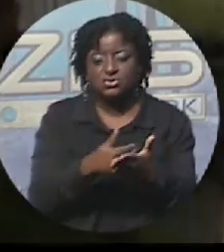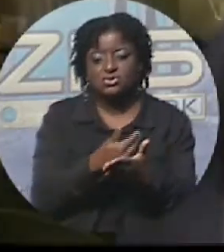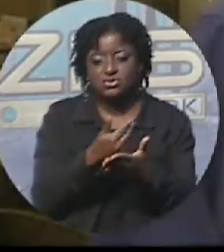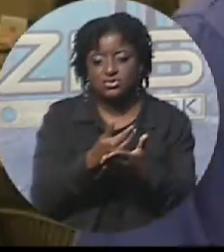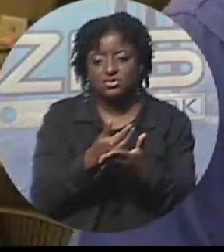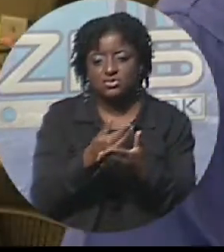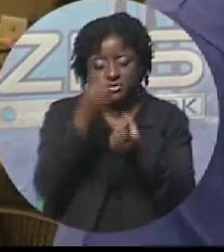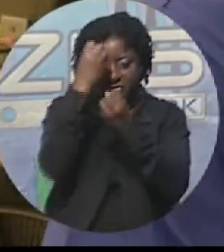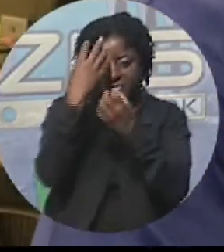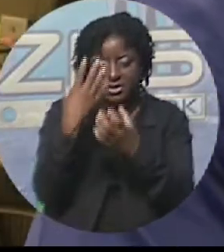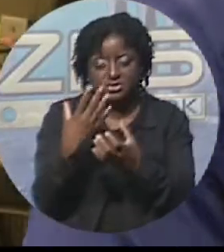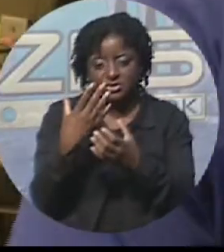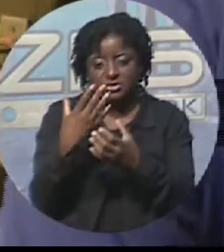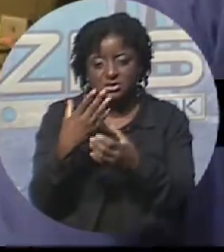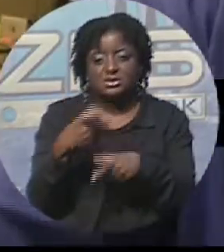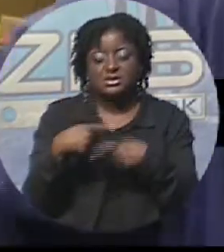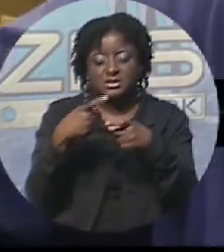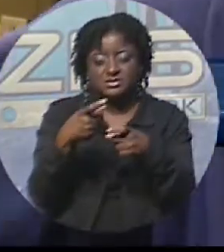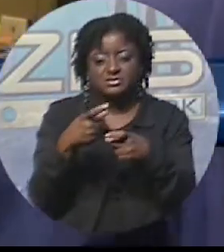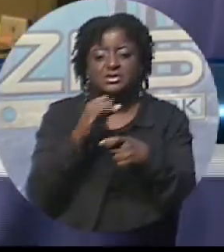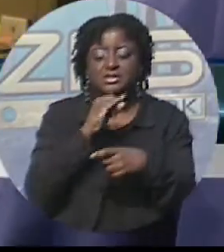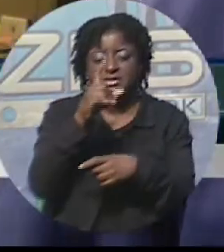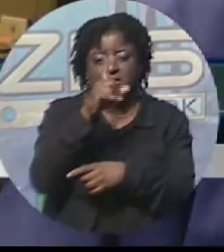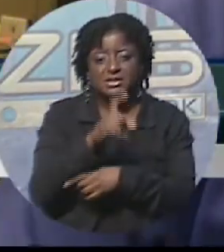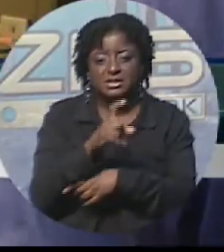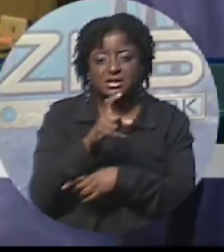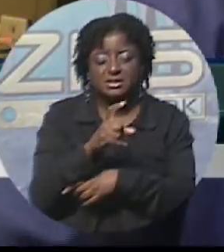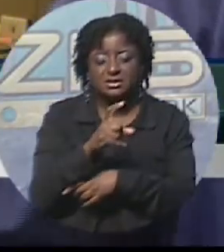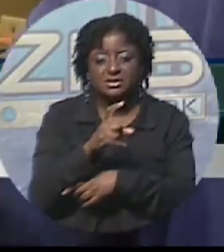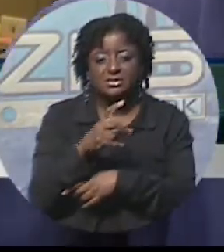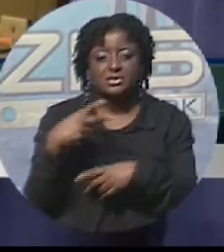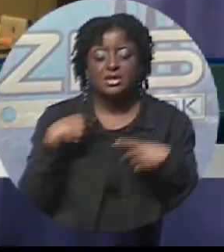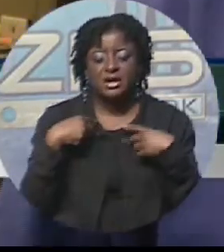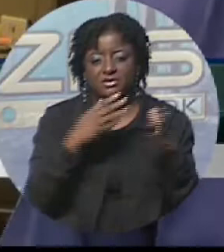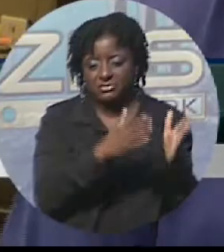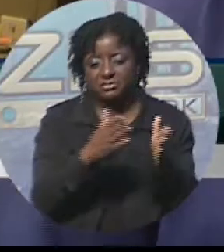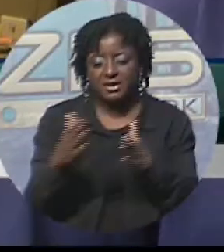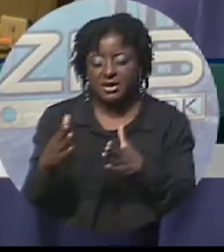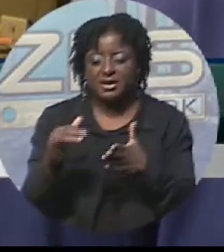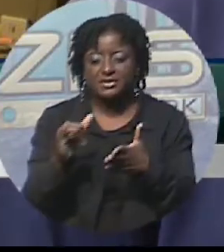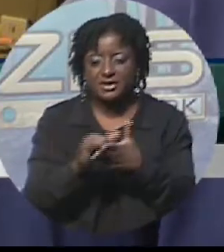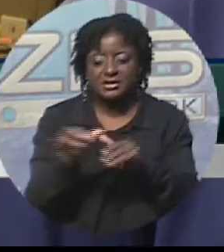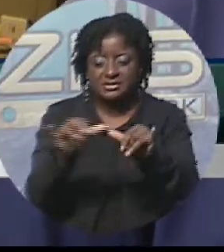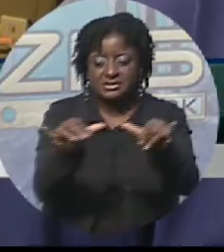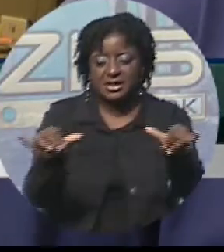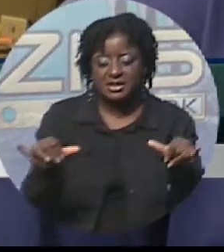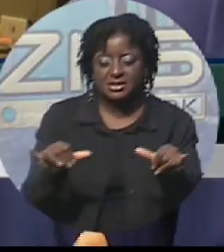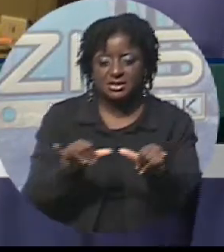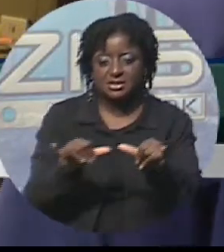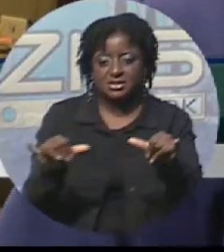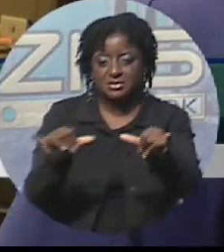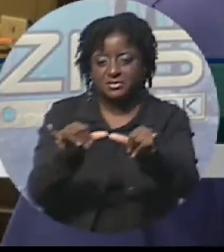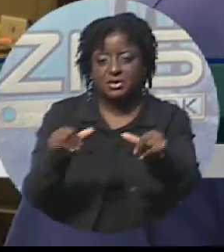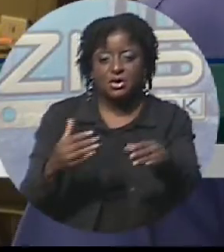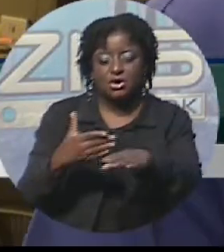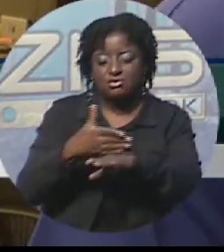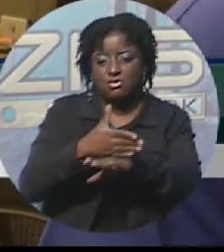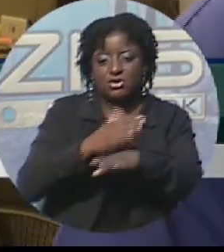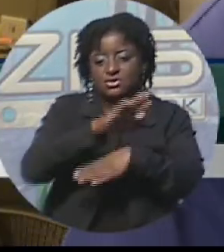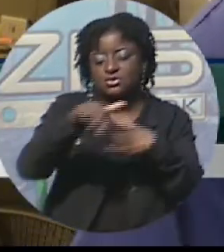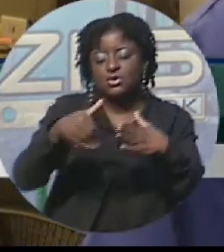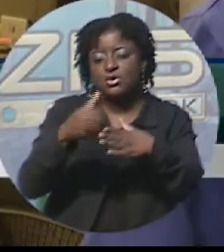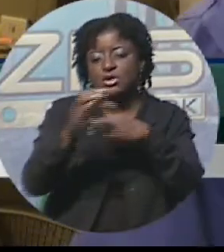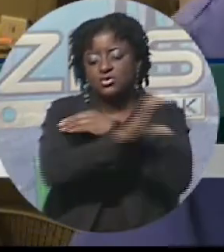It's exemplar a format that's standardized throughout the entire Caribbean partner states of CARICOM, and we bring it here to the